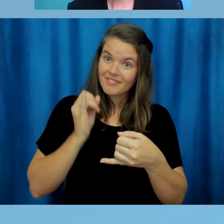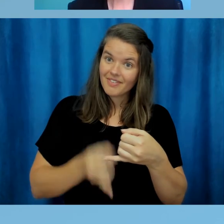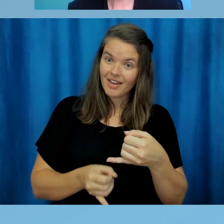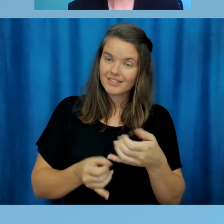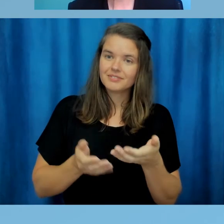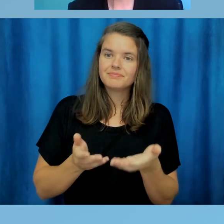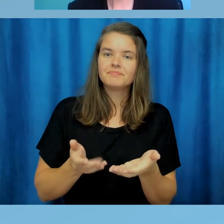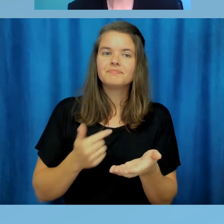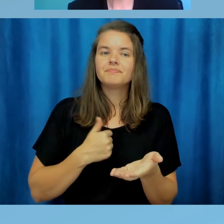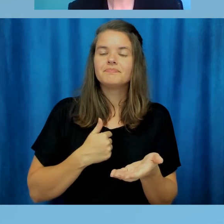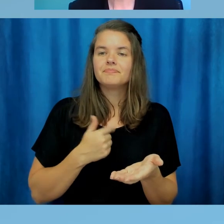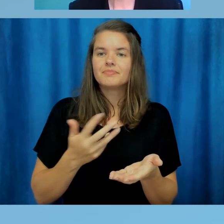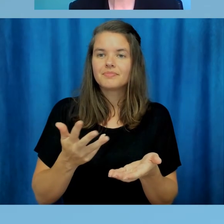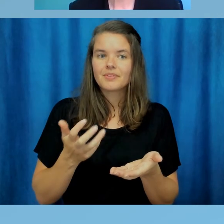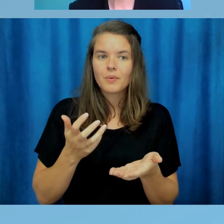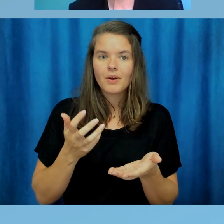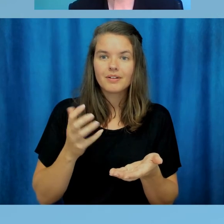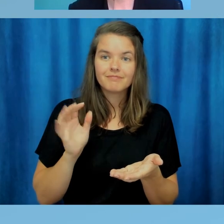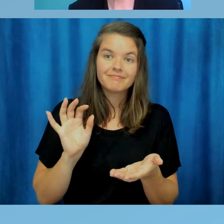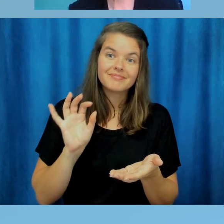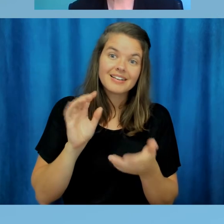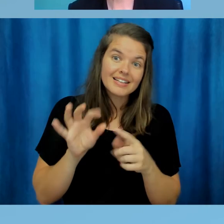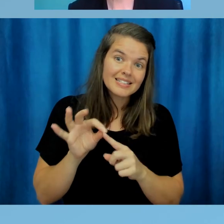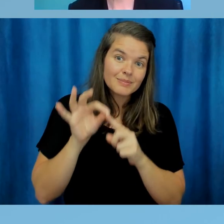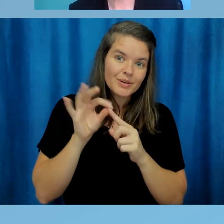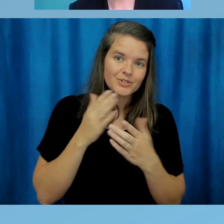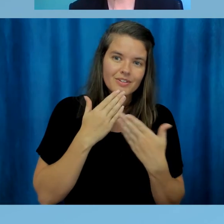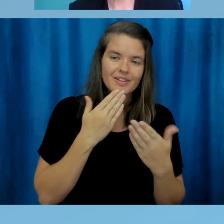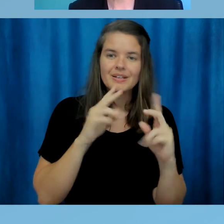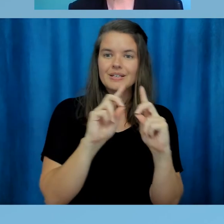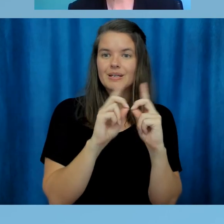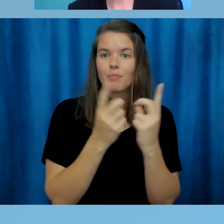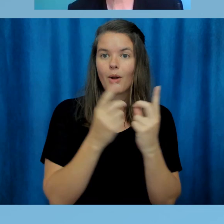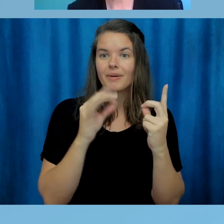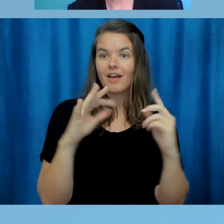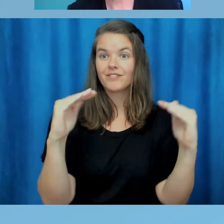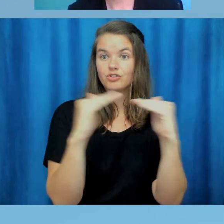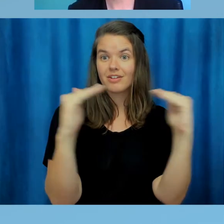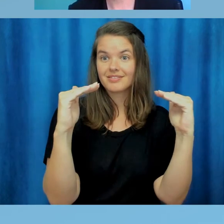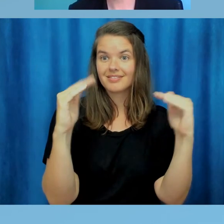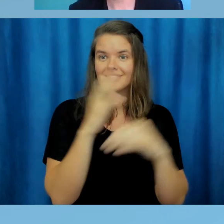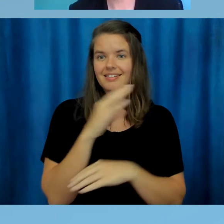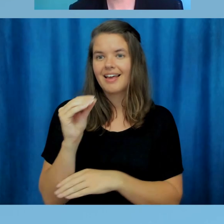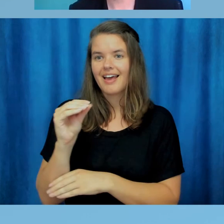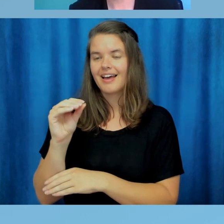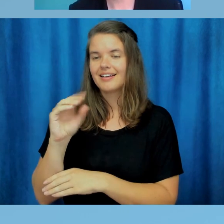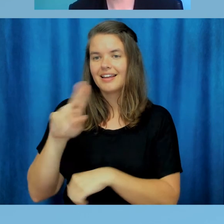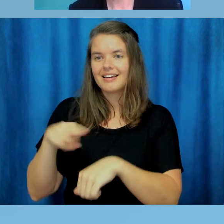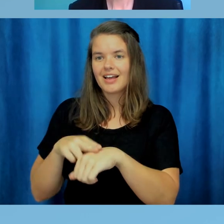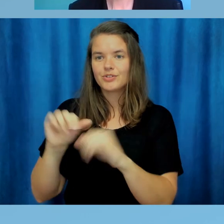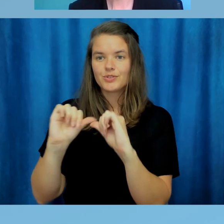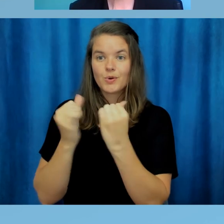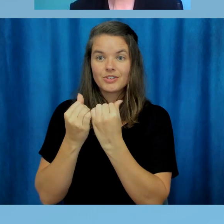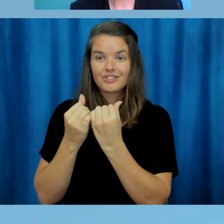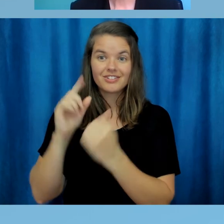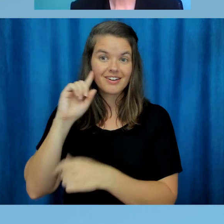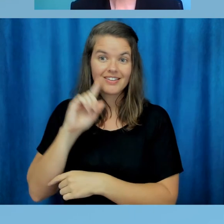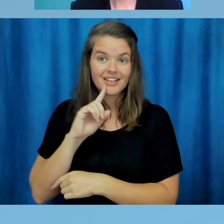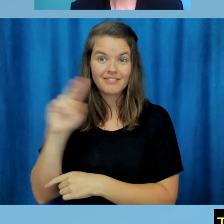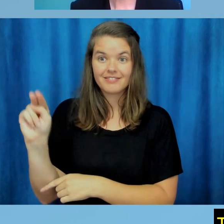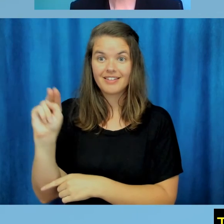finally, I would like to give a special thank you to the Department of Justice and the National Association for the